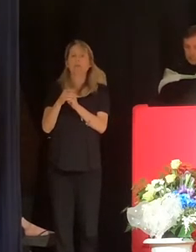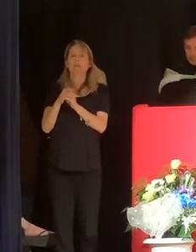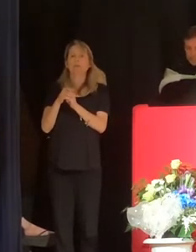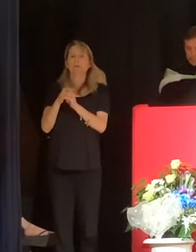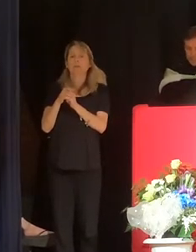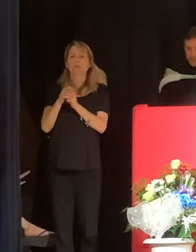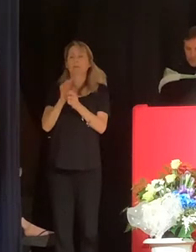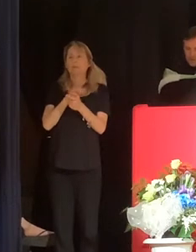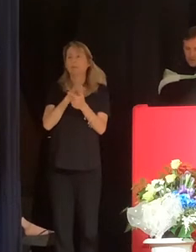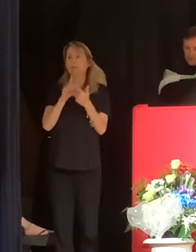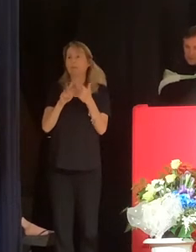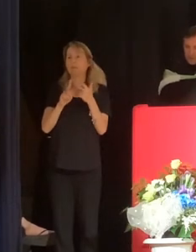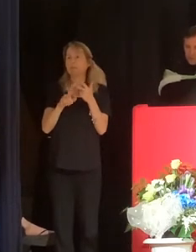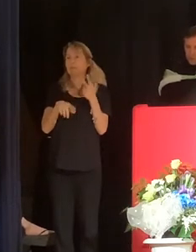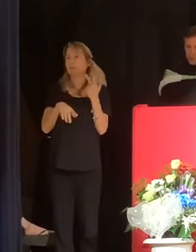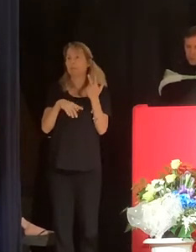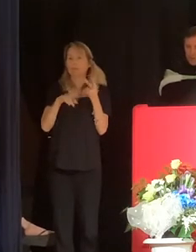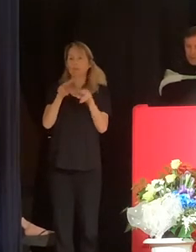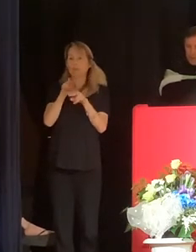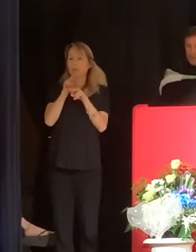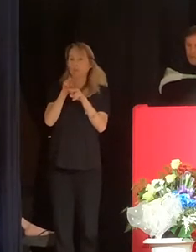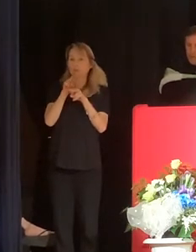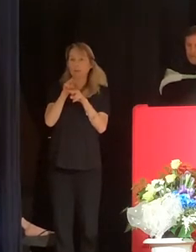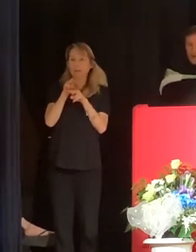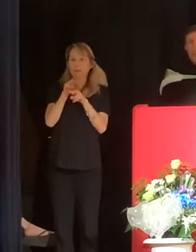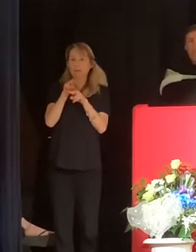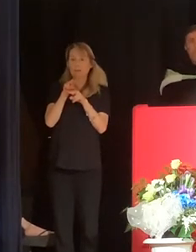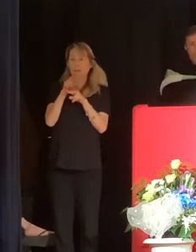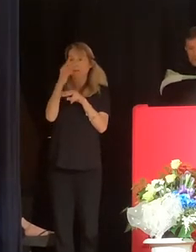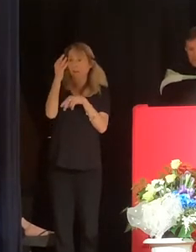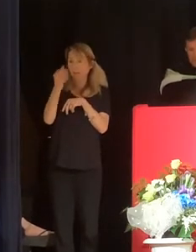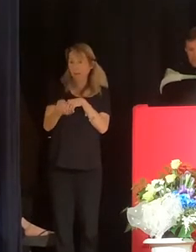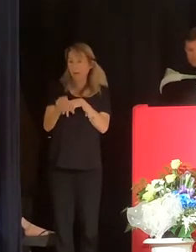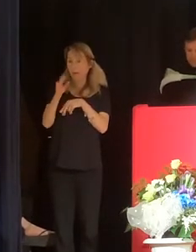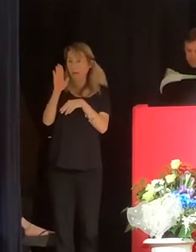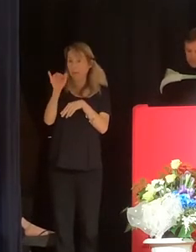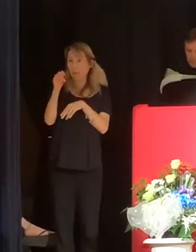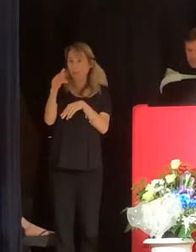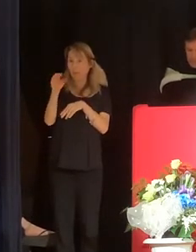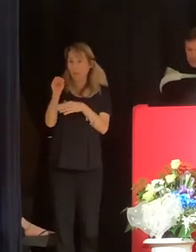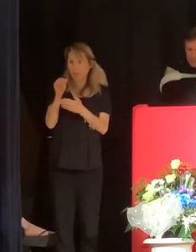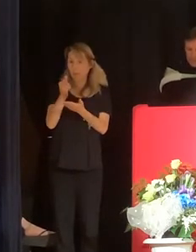student supervised the school's weekly Friday bingo